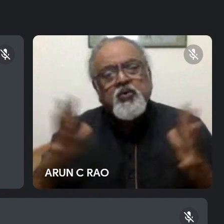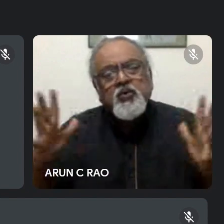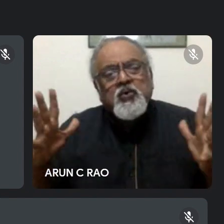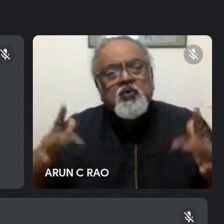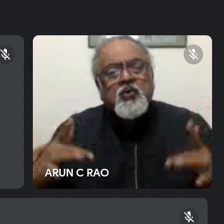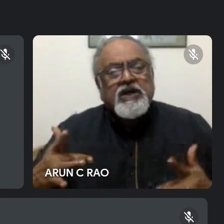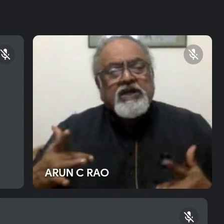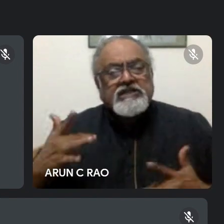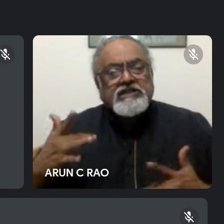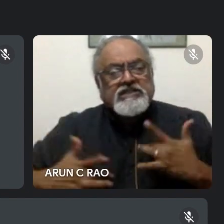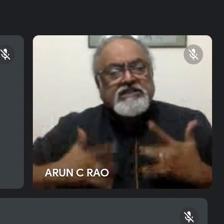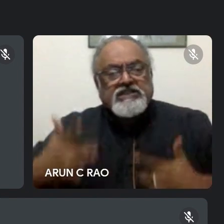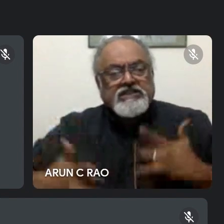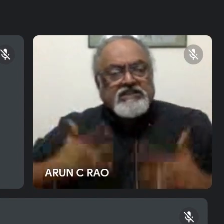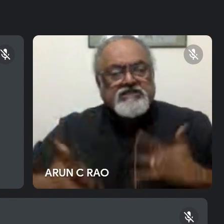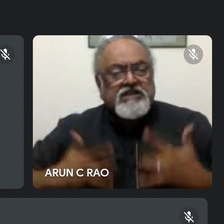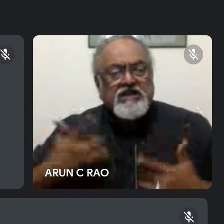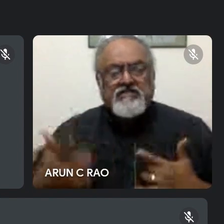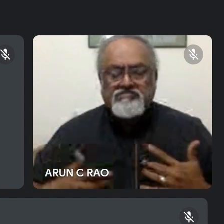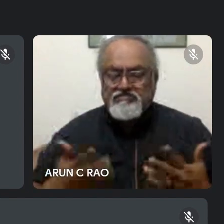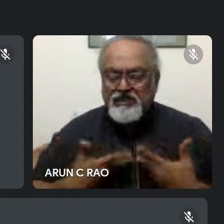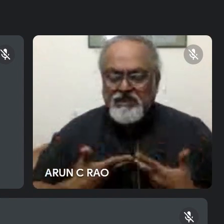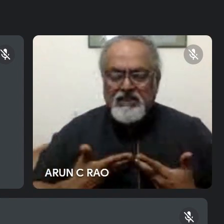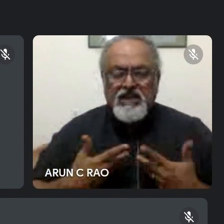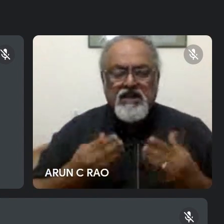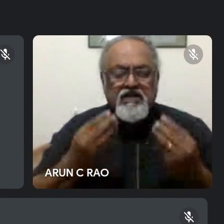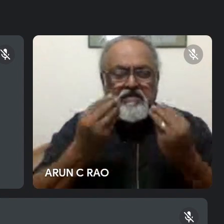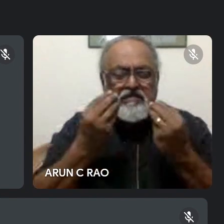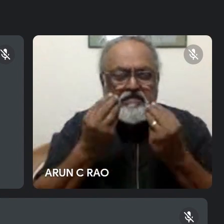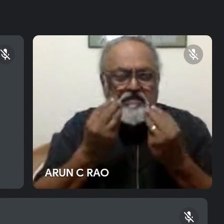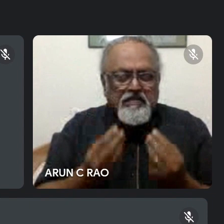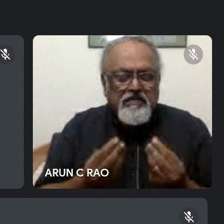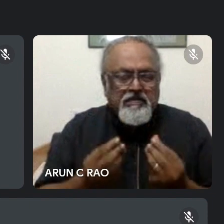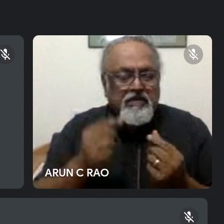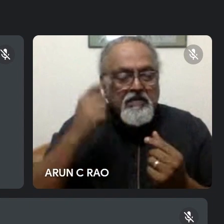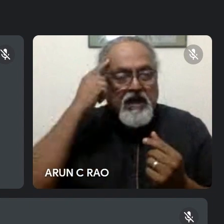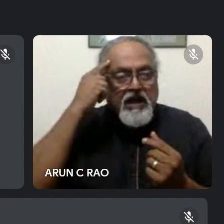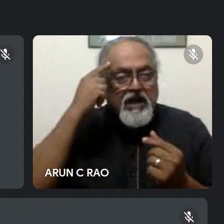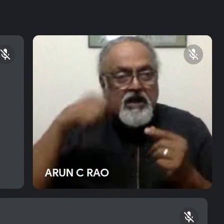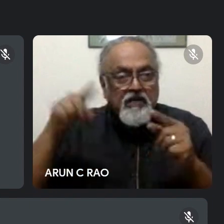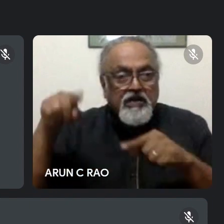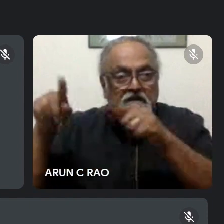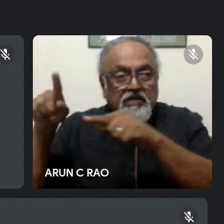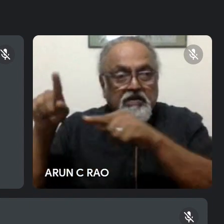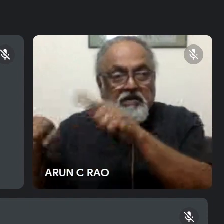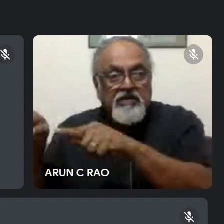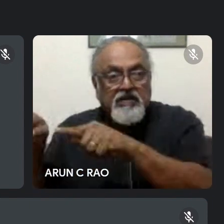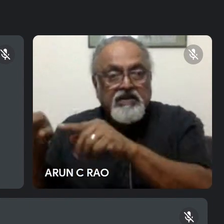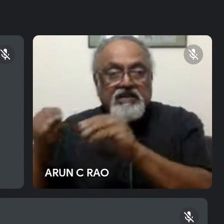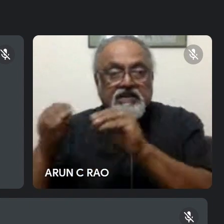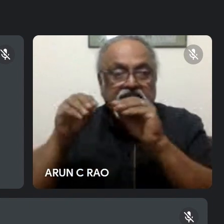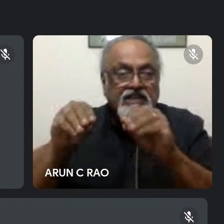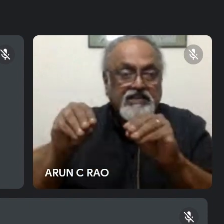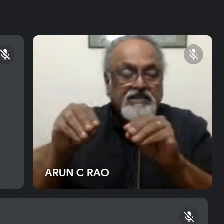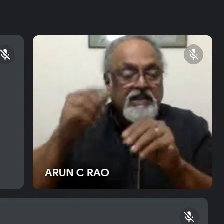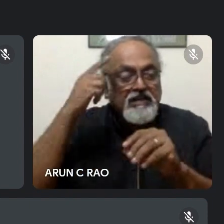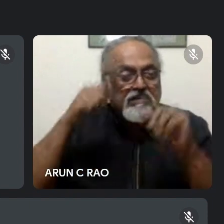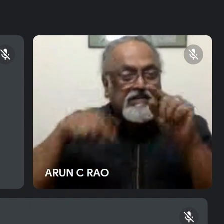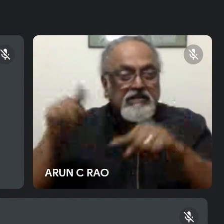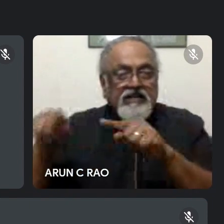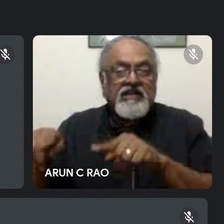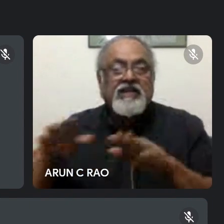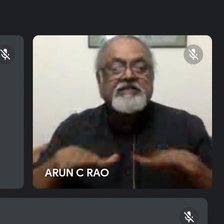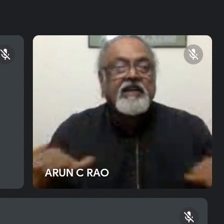by the fact that I'm one of the few neurodivergent teachers teaching neurodivergent children, because I